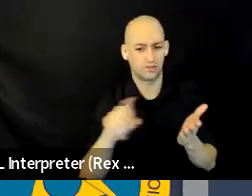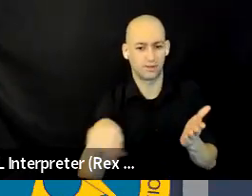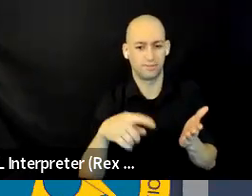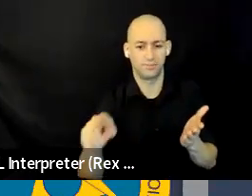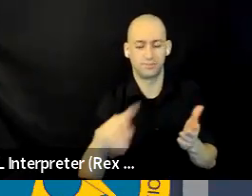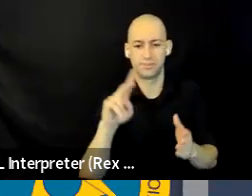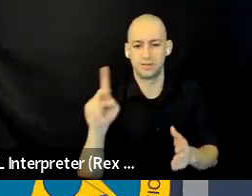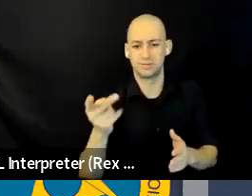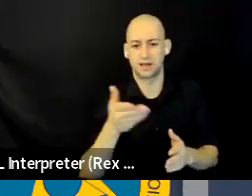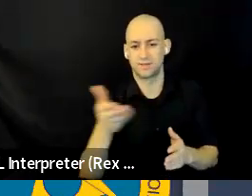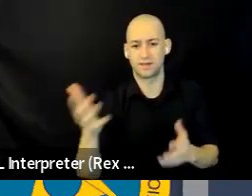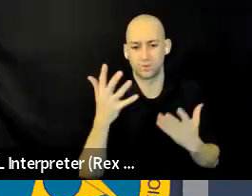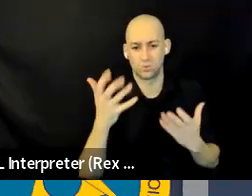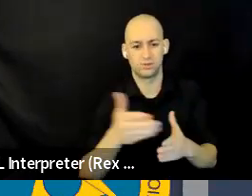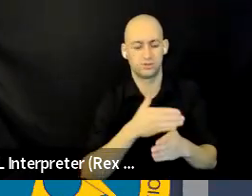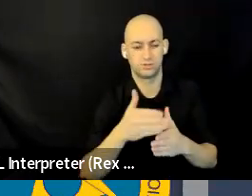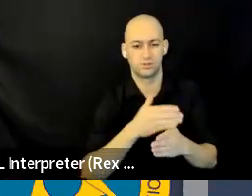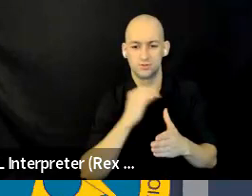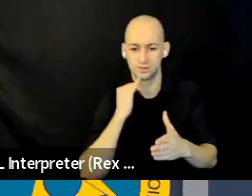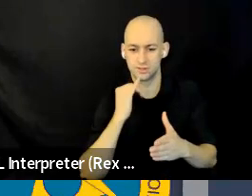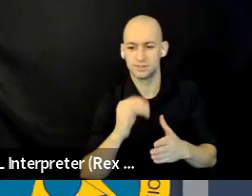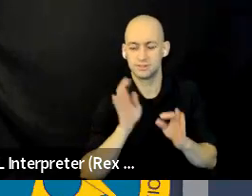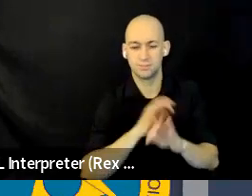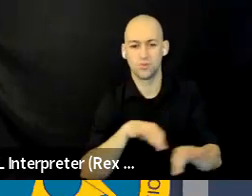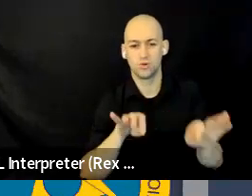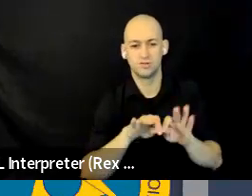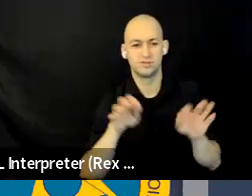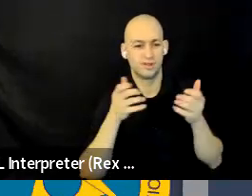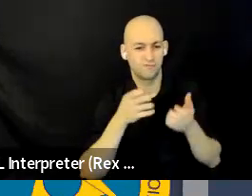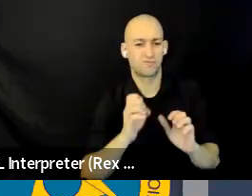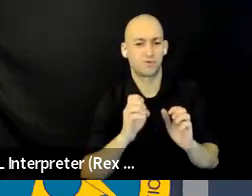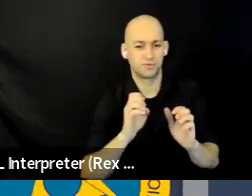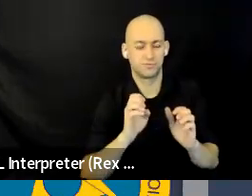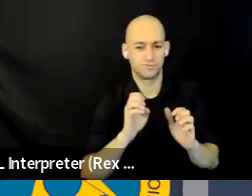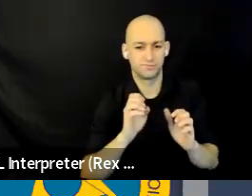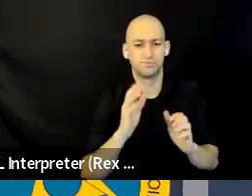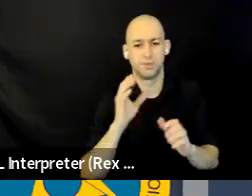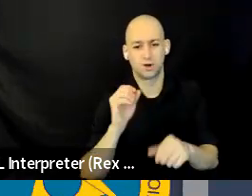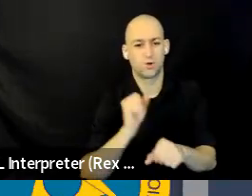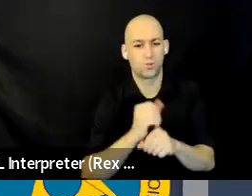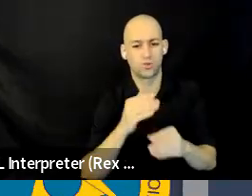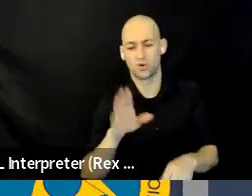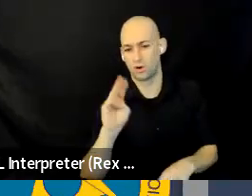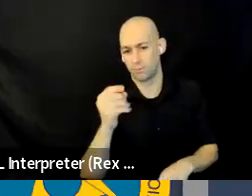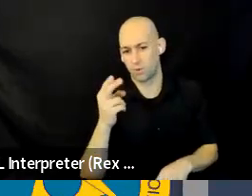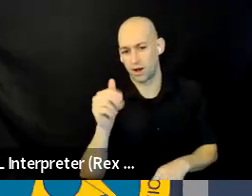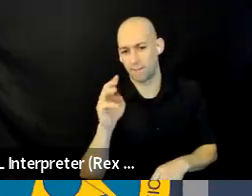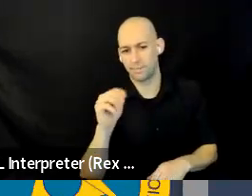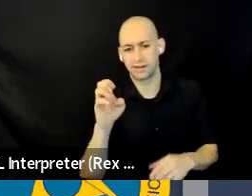second thing I wanted to share was that the importance of this effort, as my colleague Ruhama just